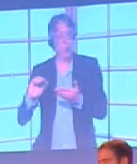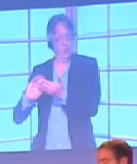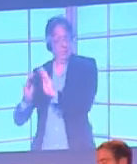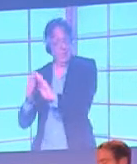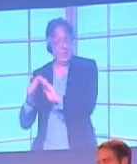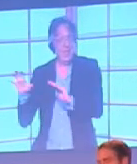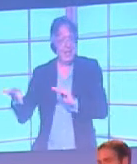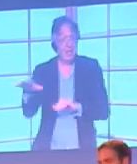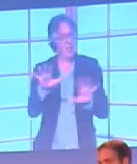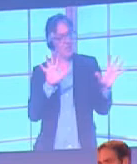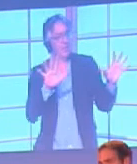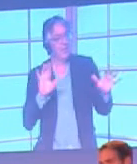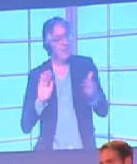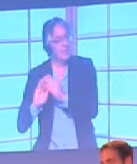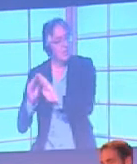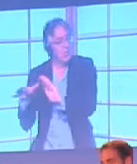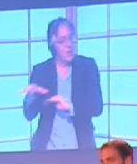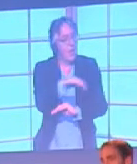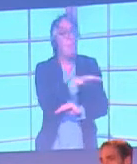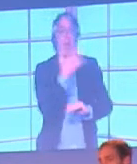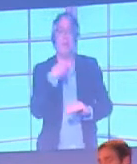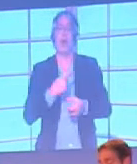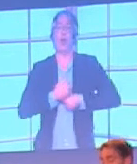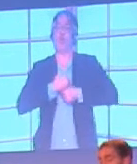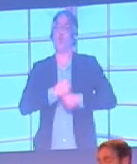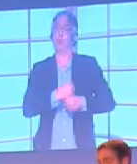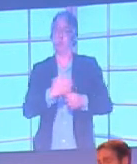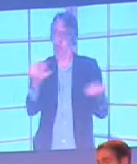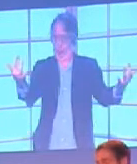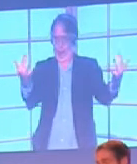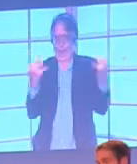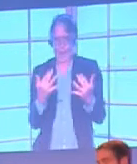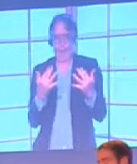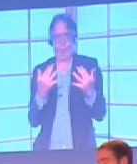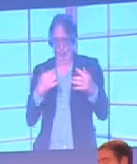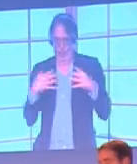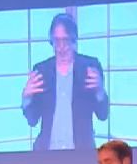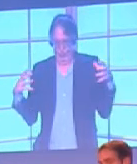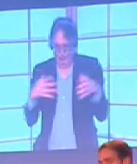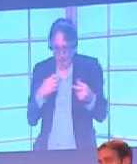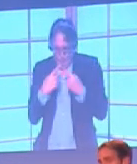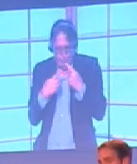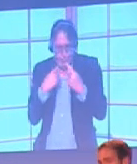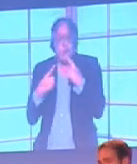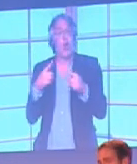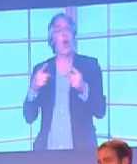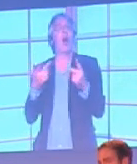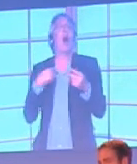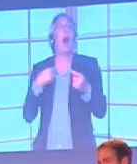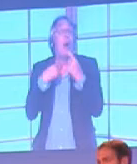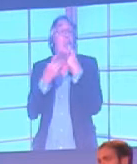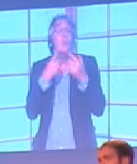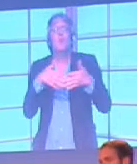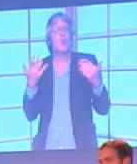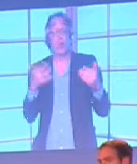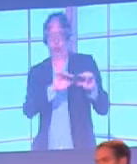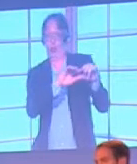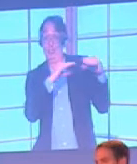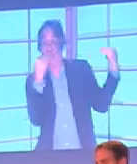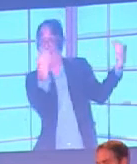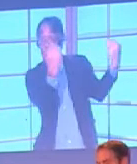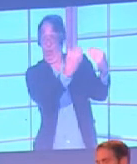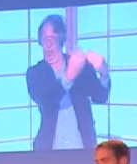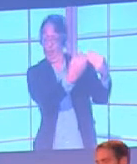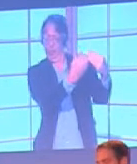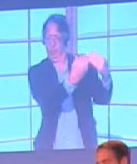our challenge is not just to think about the stadium itself, but from the moment where people will arrive